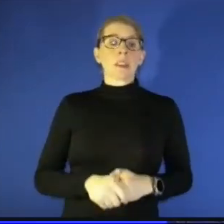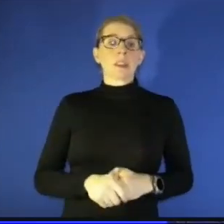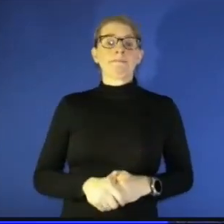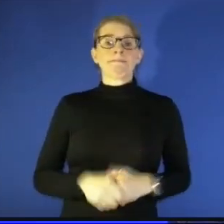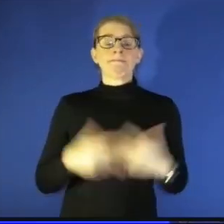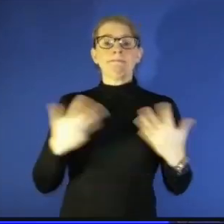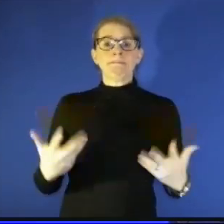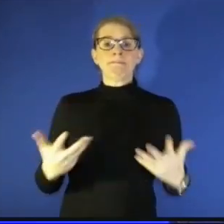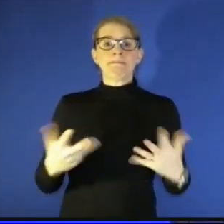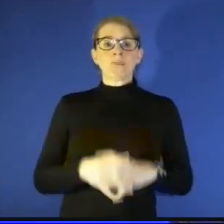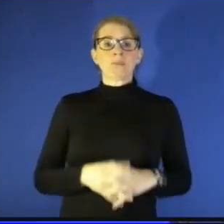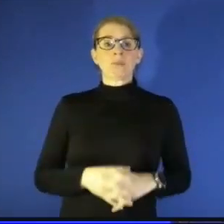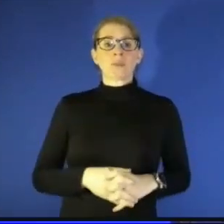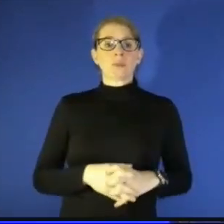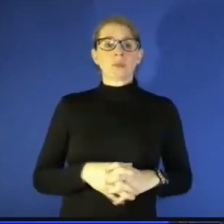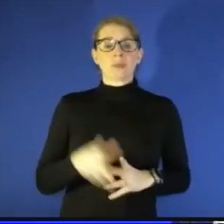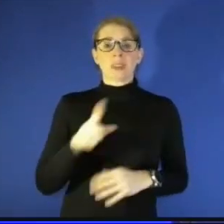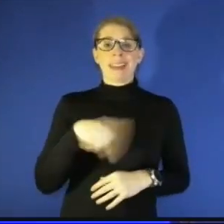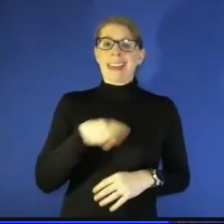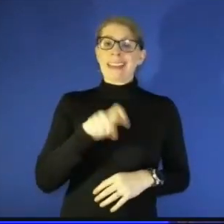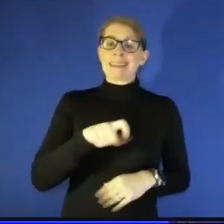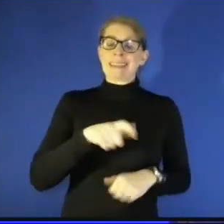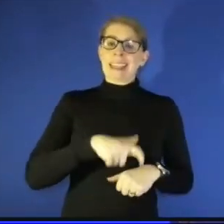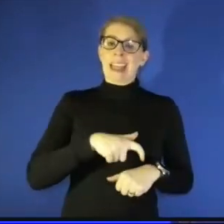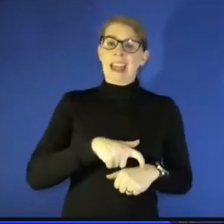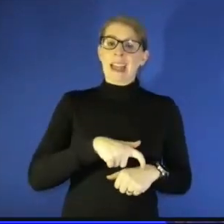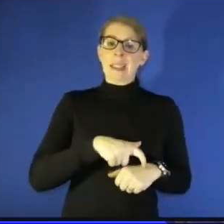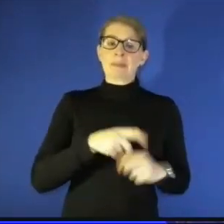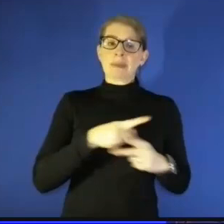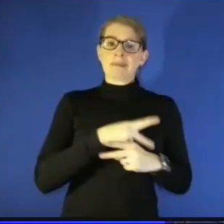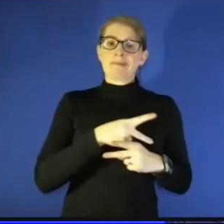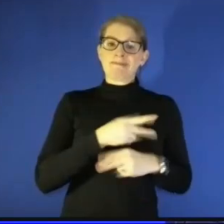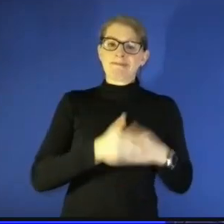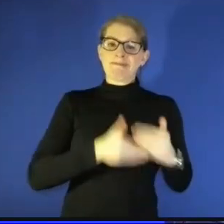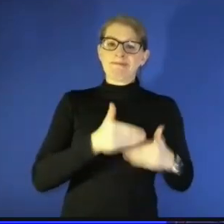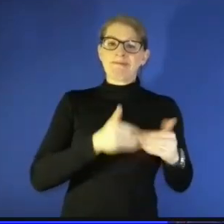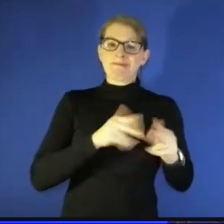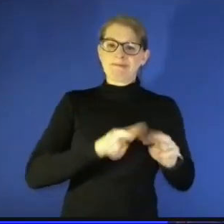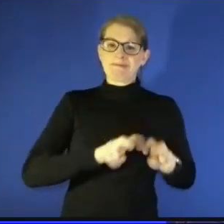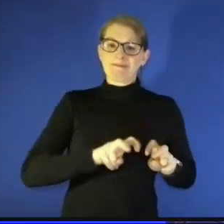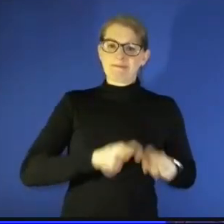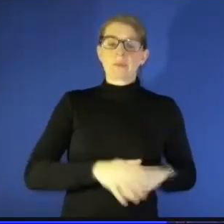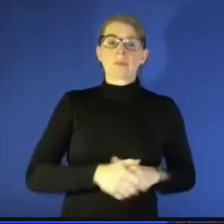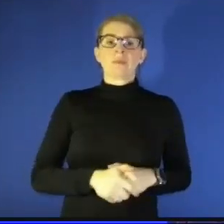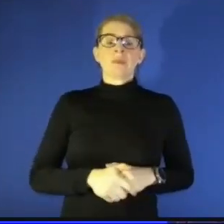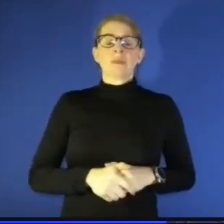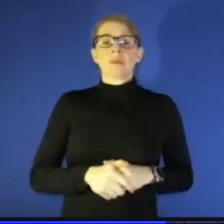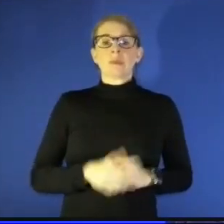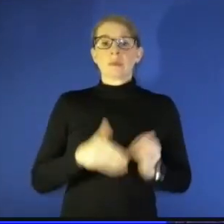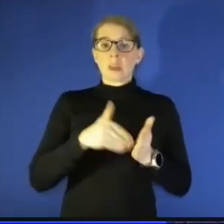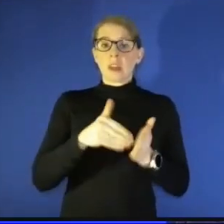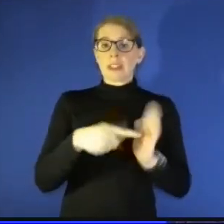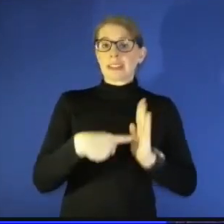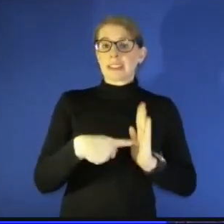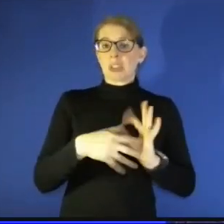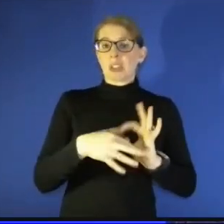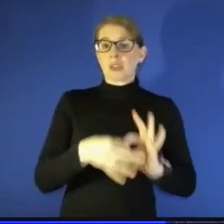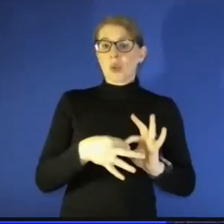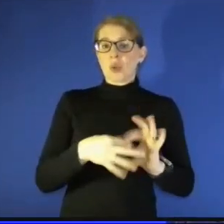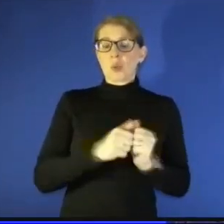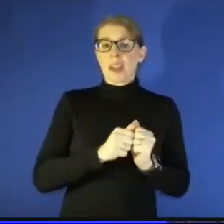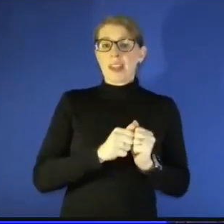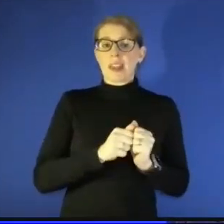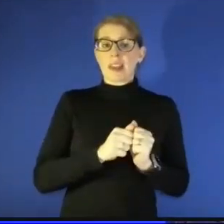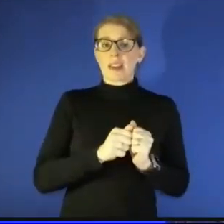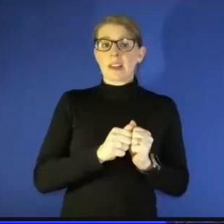they need time to work these things up. And oftentimes the symptoms associated with the